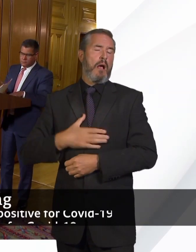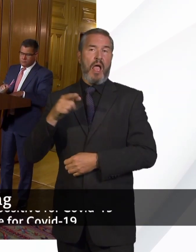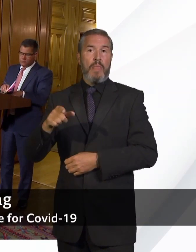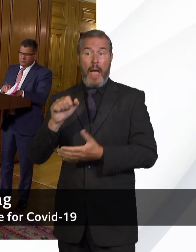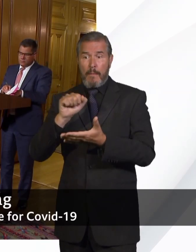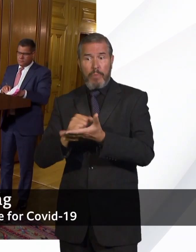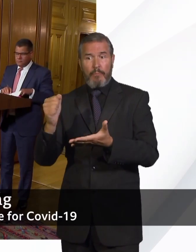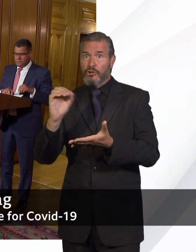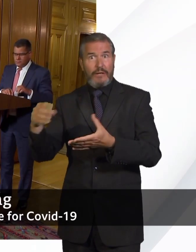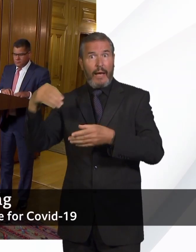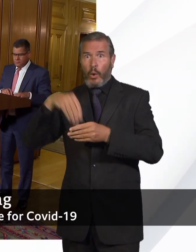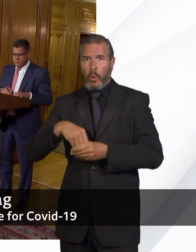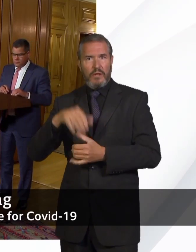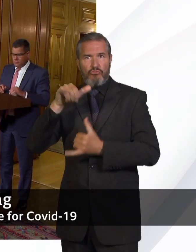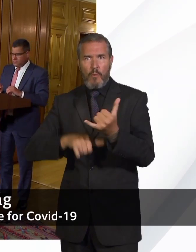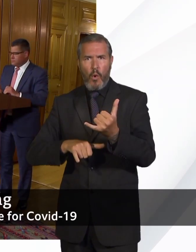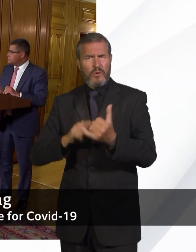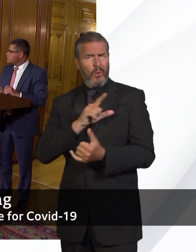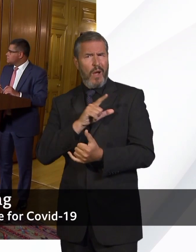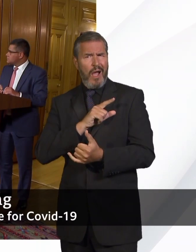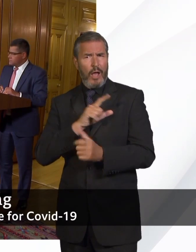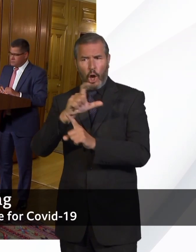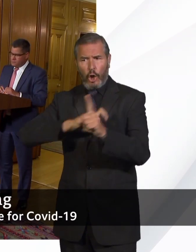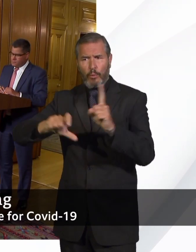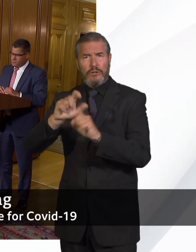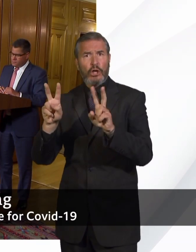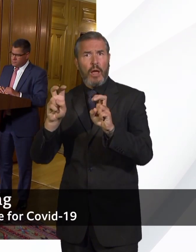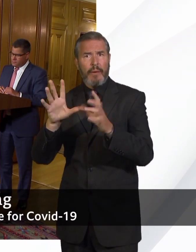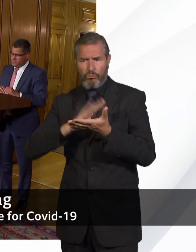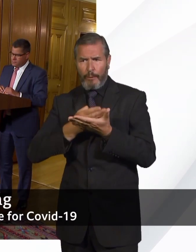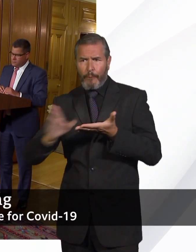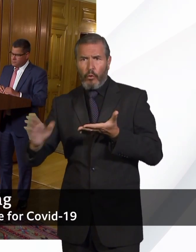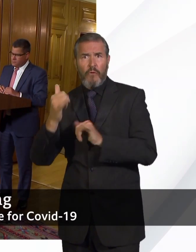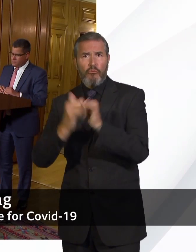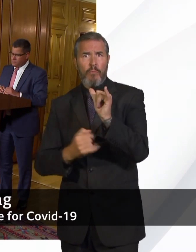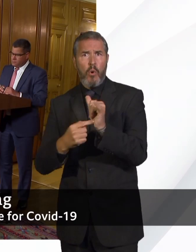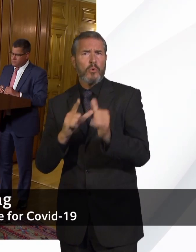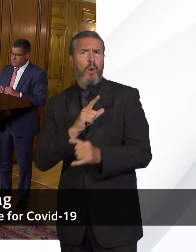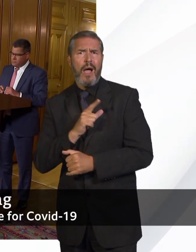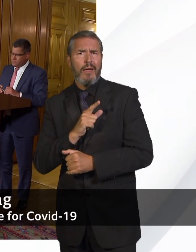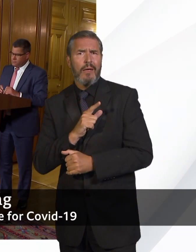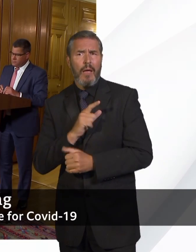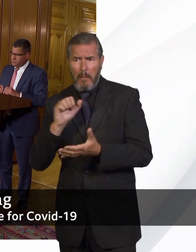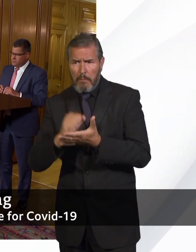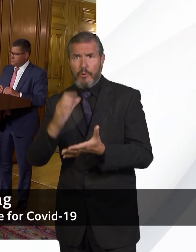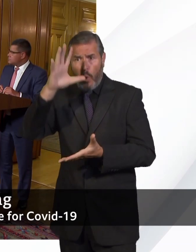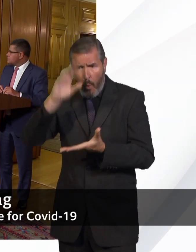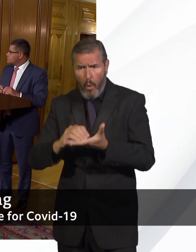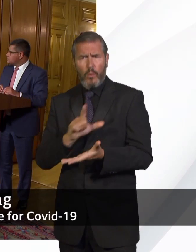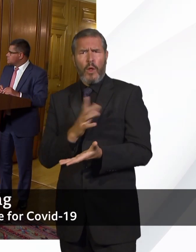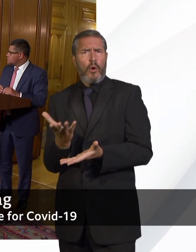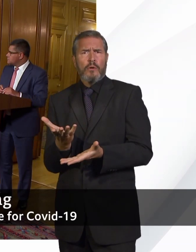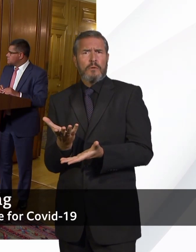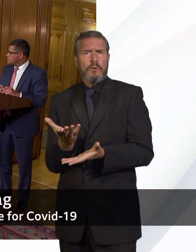been published. So can you tell me, why was this missing? Who decided not to publish it? And can you guarantee that